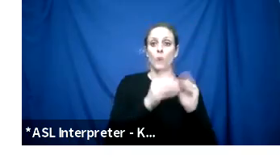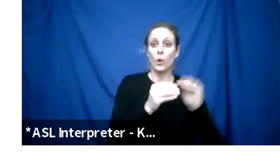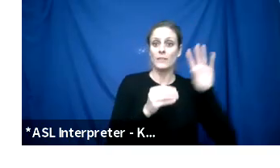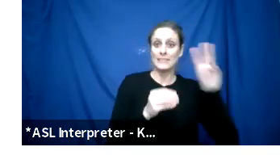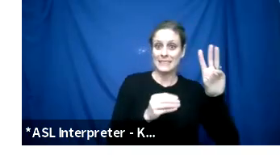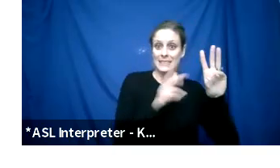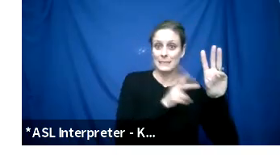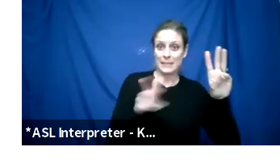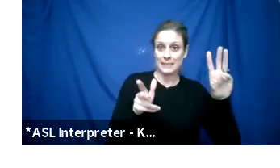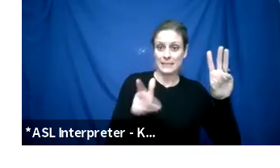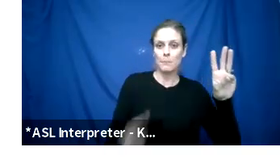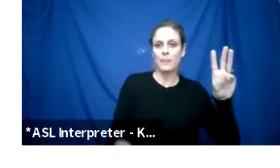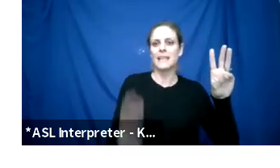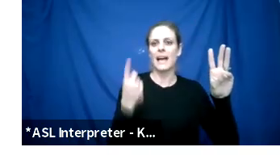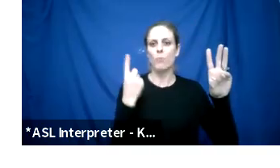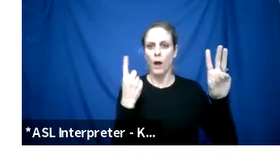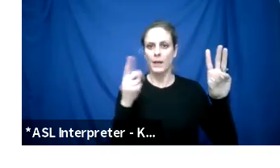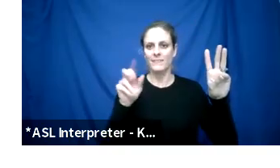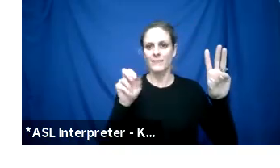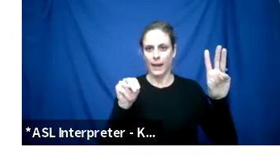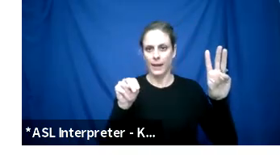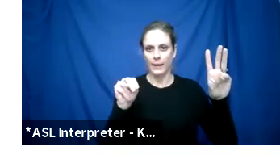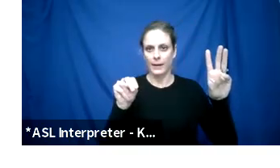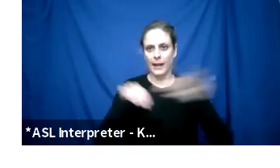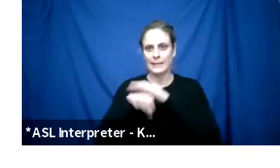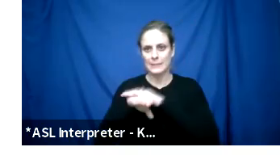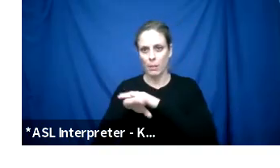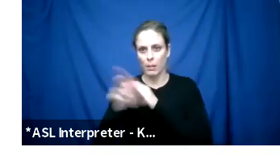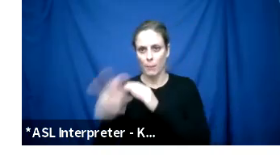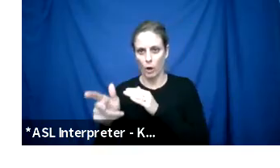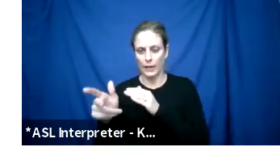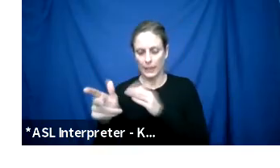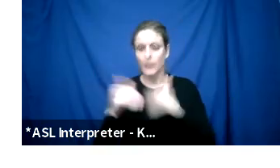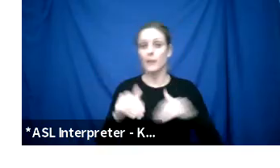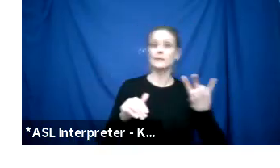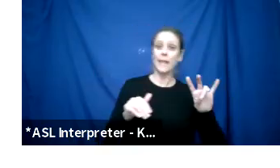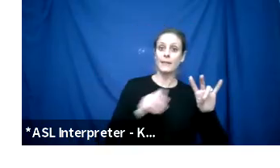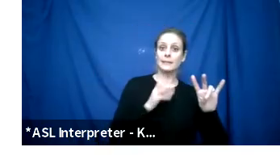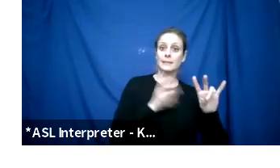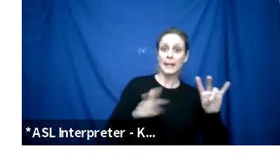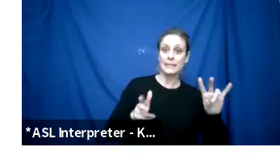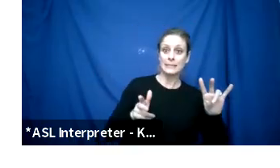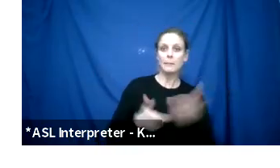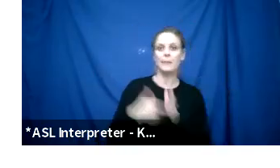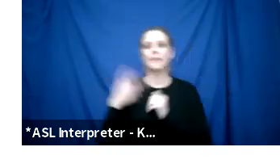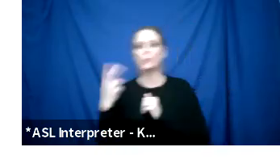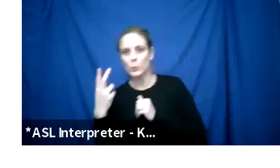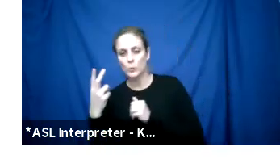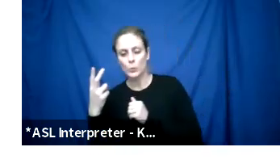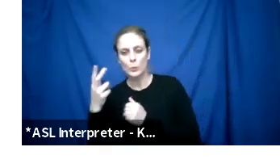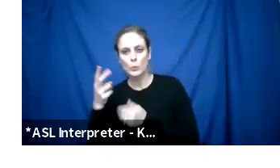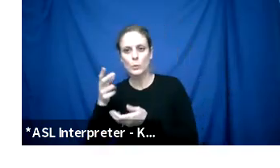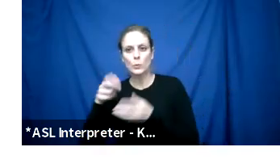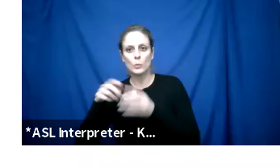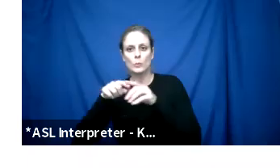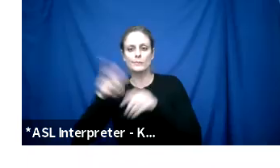7 spaces, you'd have 2 van accessible. There's an exception that you don't have to even have a sign if there